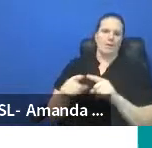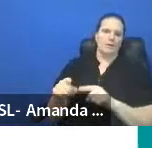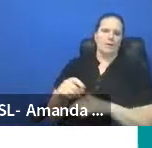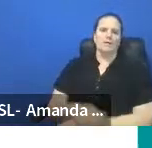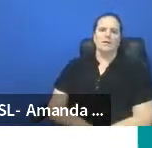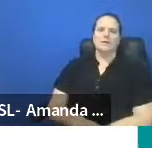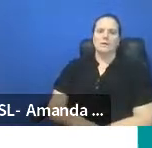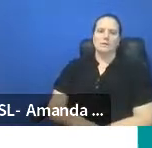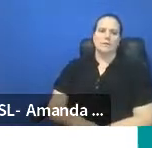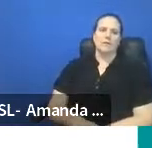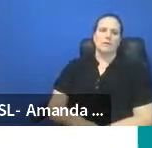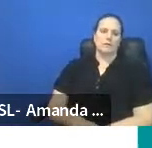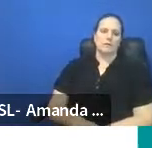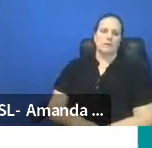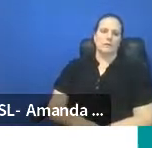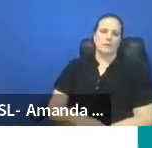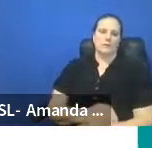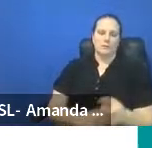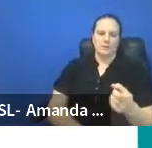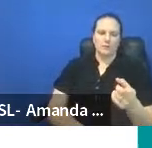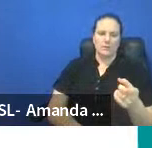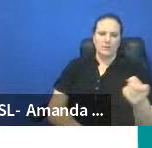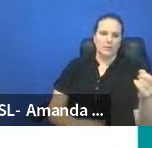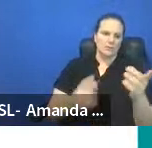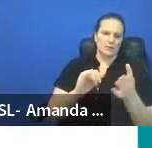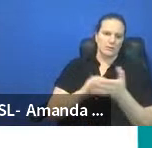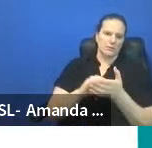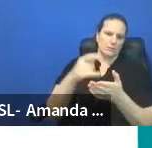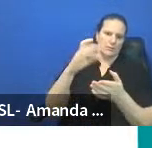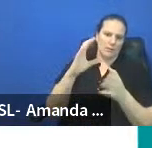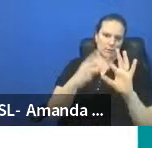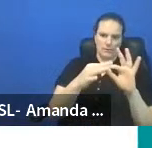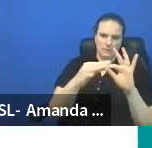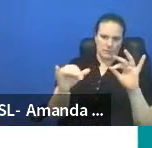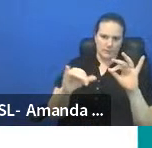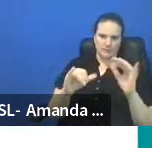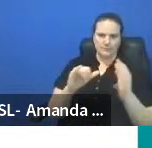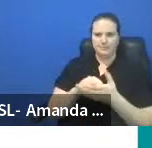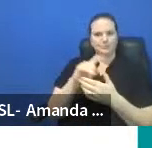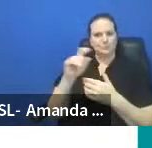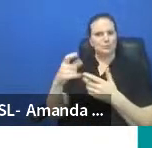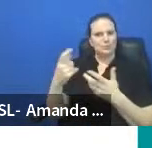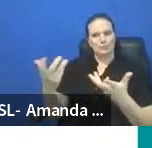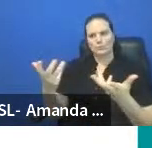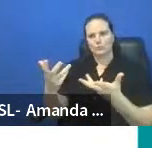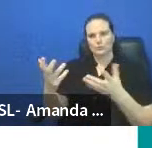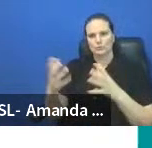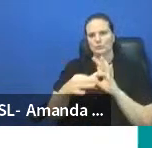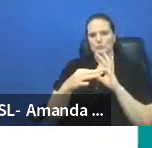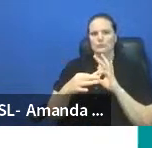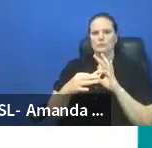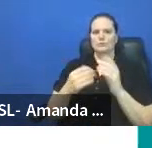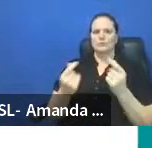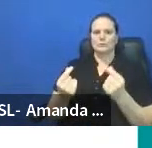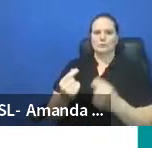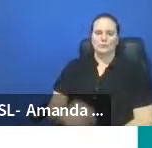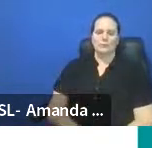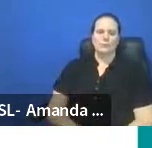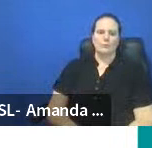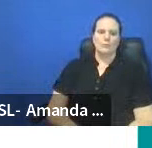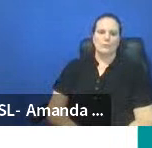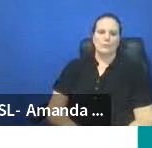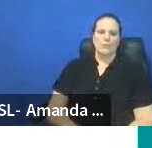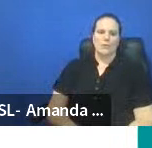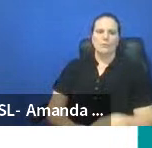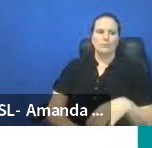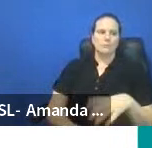months, and people call in and provide public comment there also. So I think it's a question of what combination we do. Do we go back to their